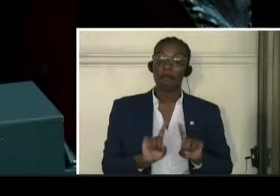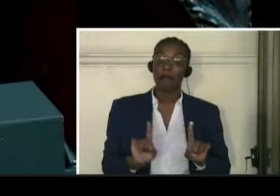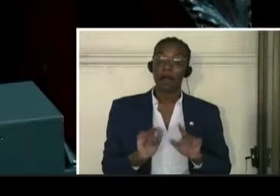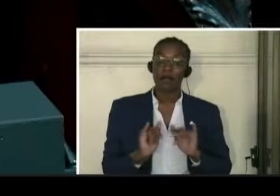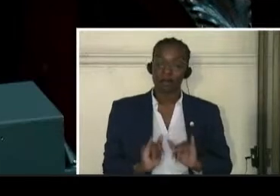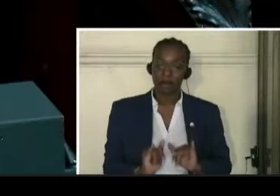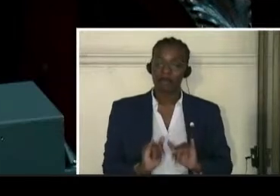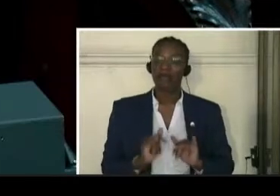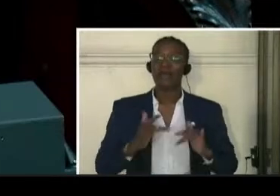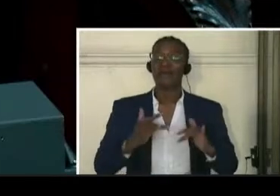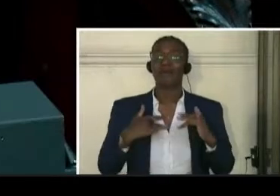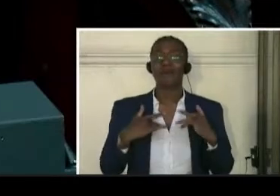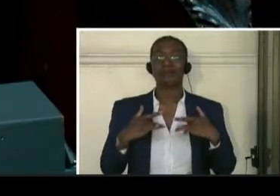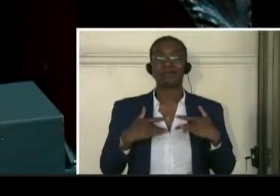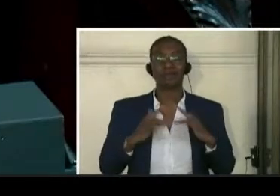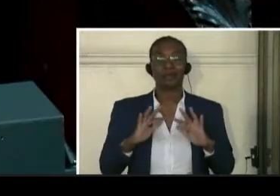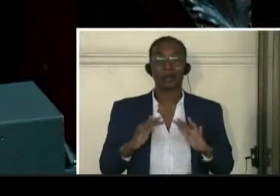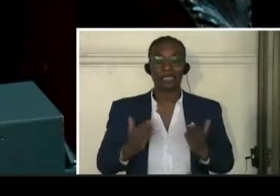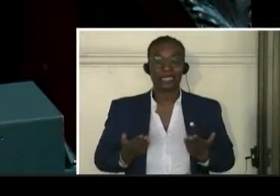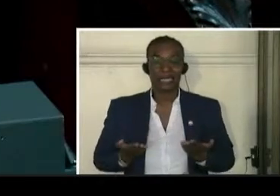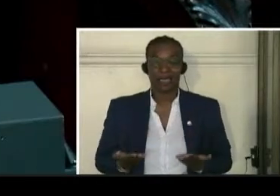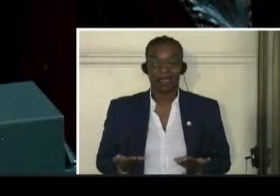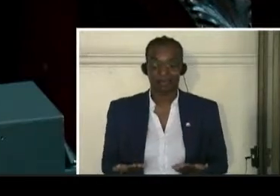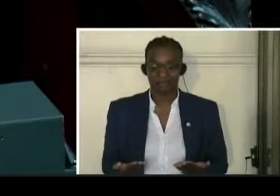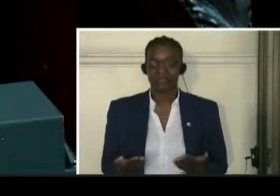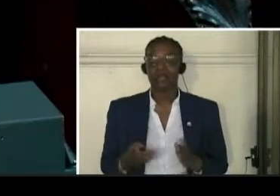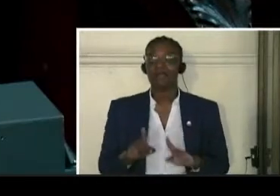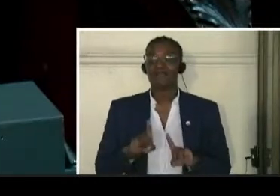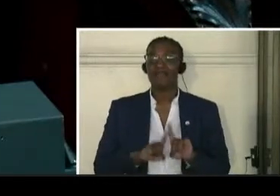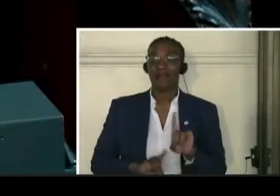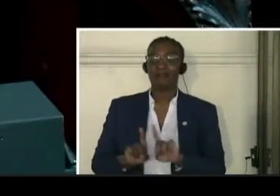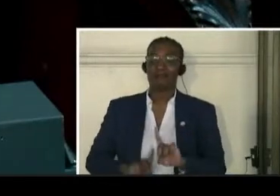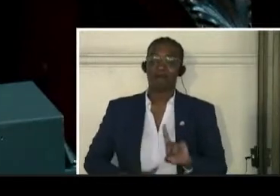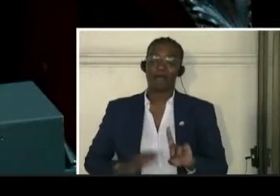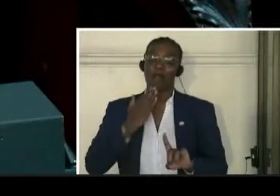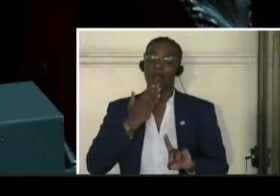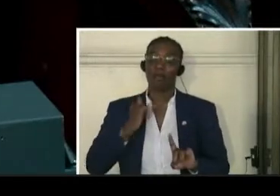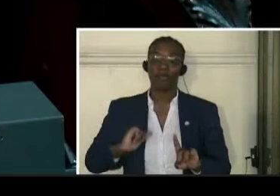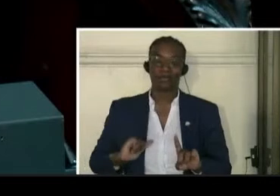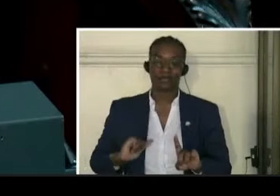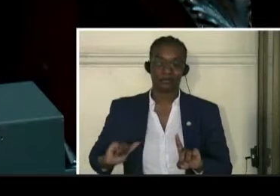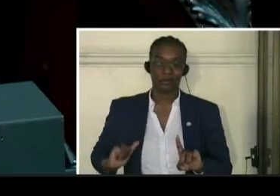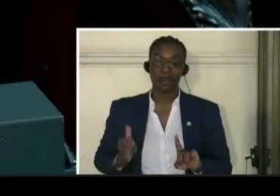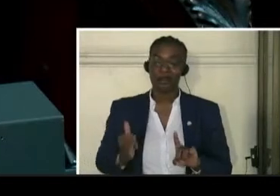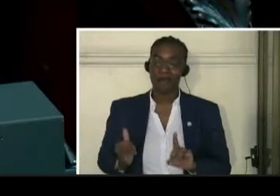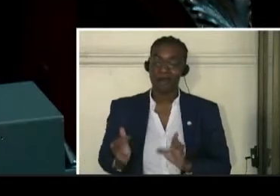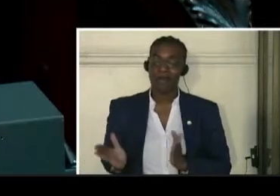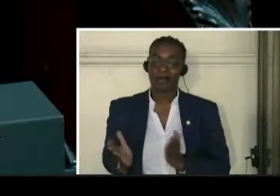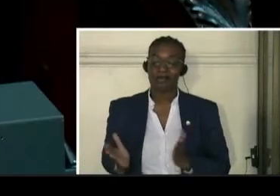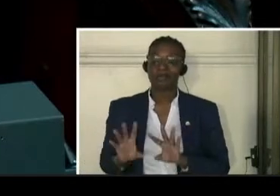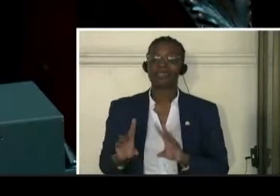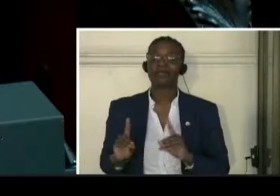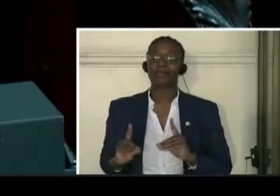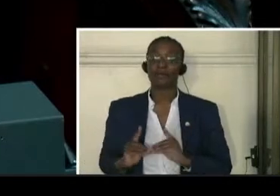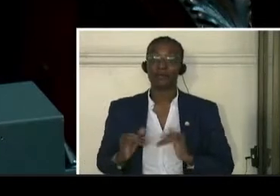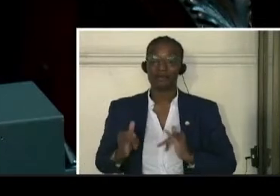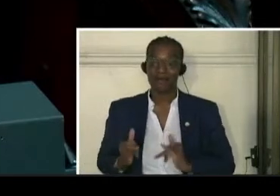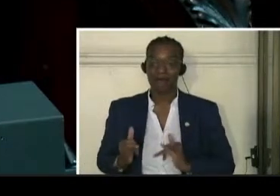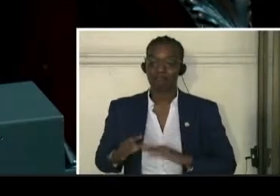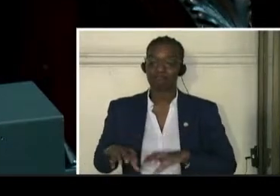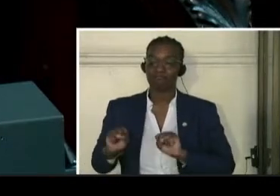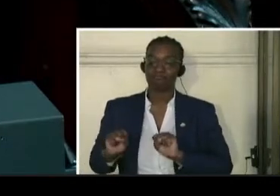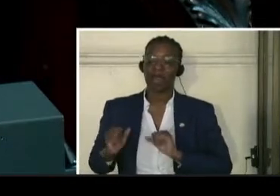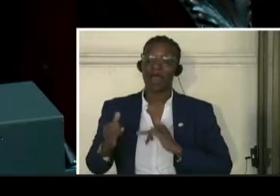we are deeply concerned about service delivery failure by municipalities, and we encourage the department to take over